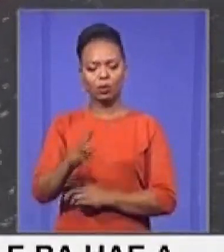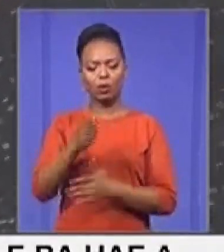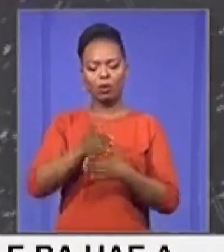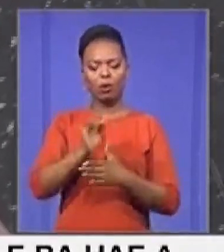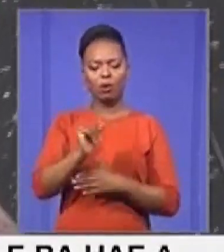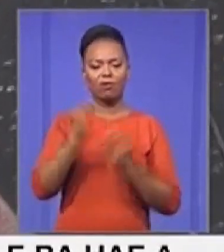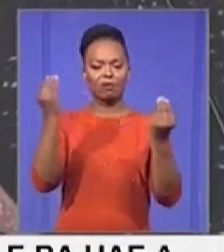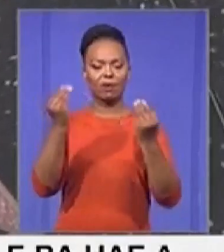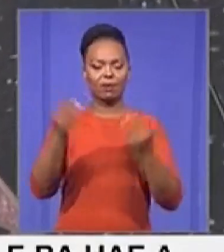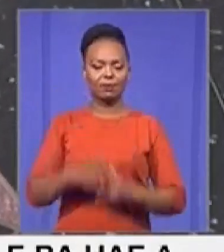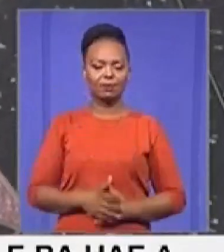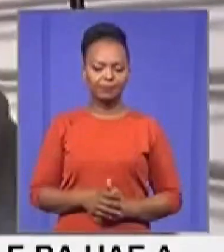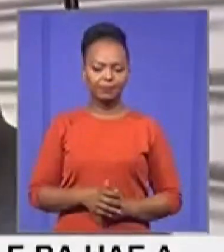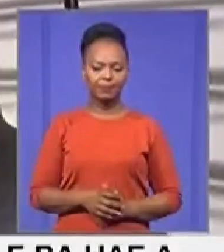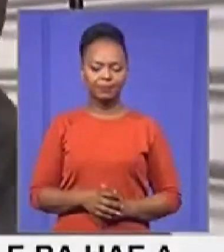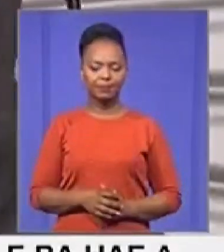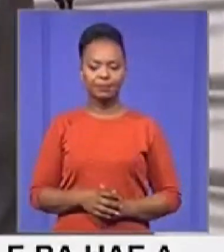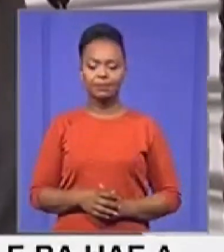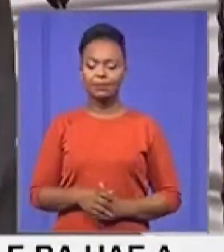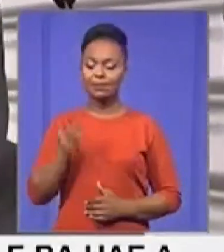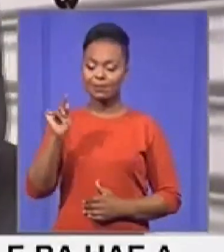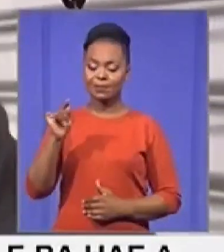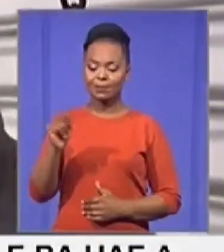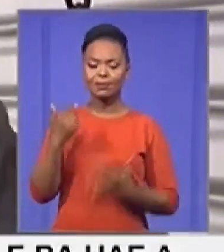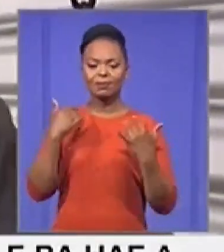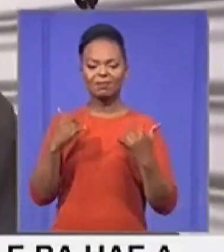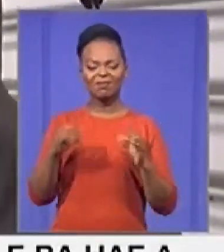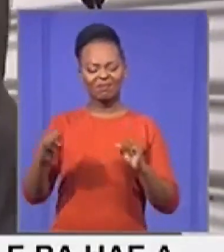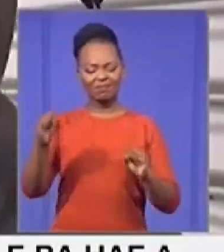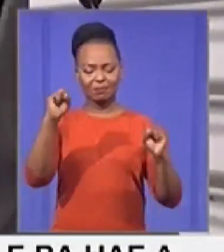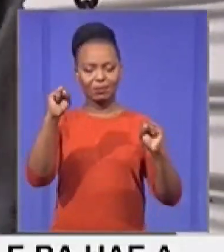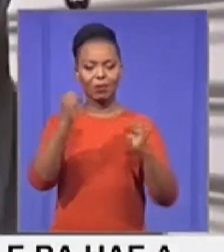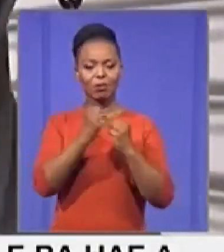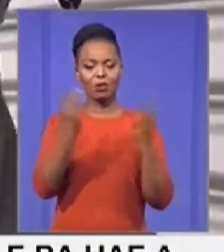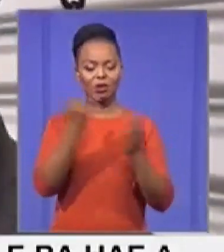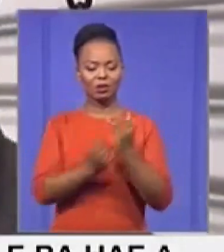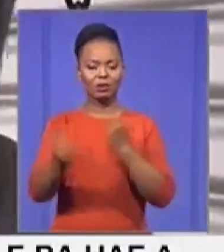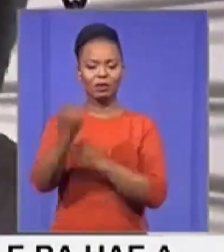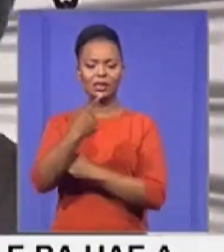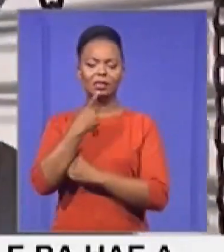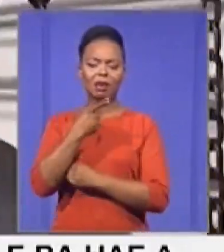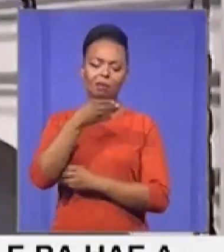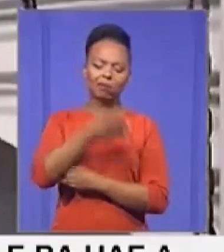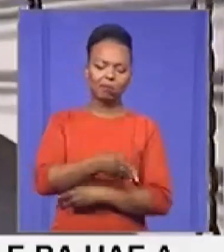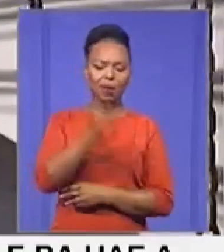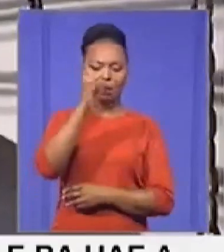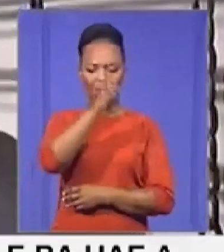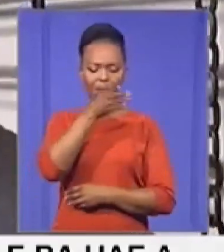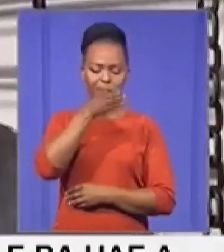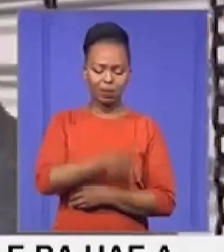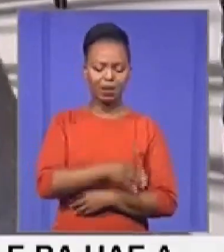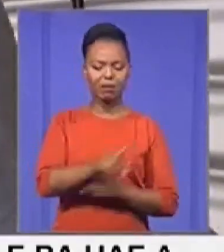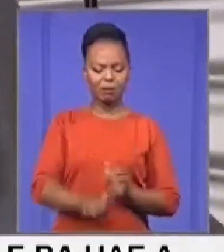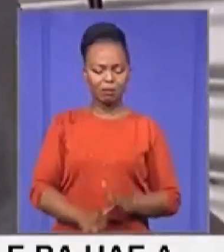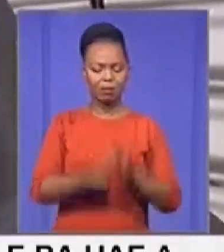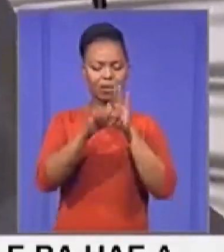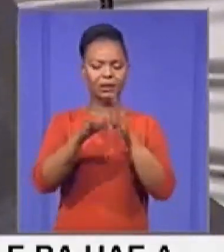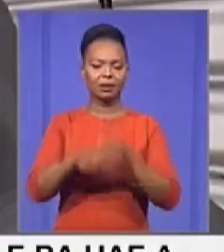He used his active career to be a platform to speak to so many individuals, say, hey, we are here, black people, we matter.